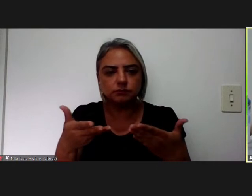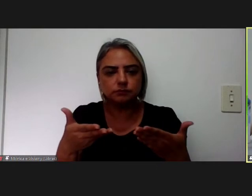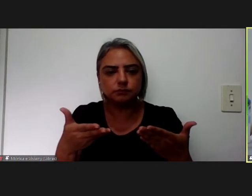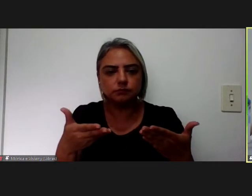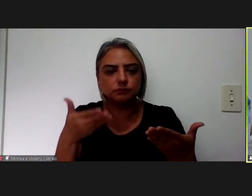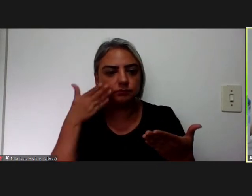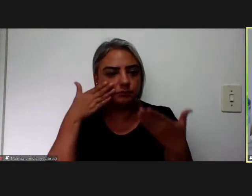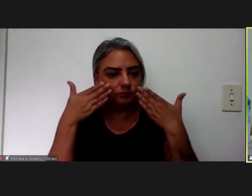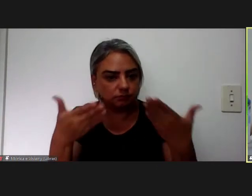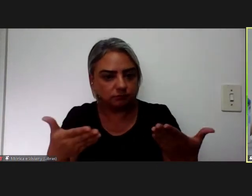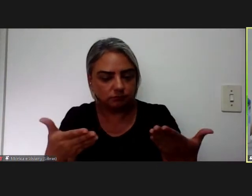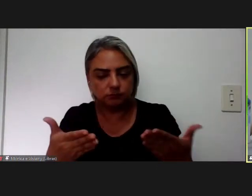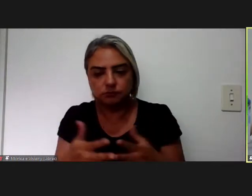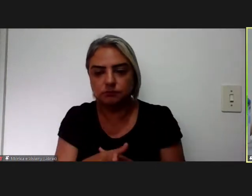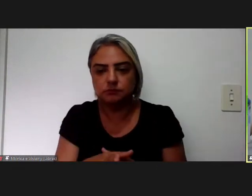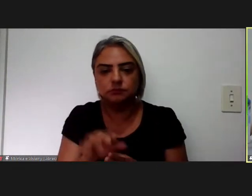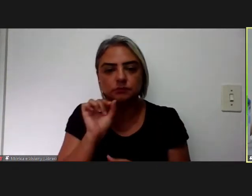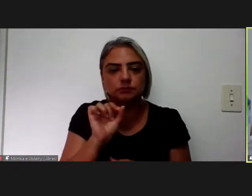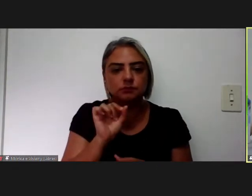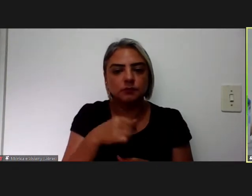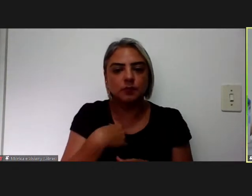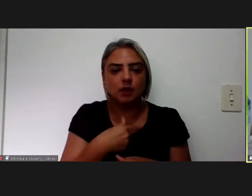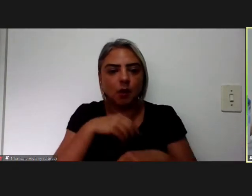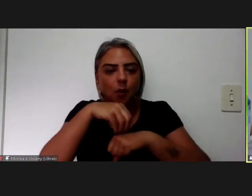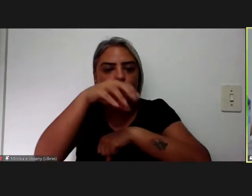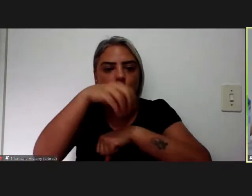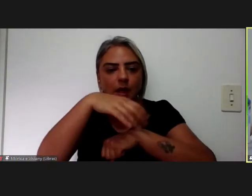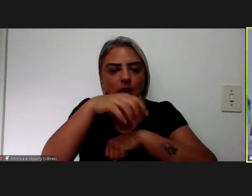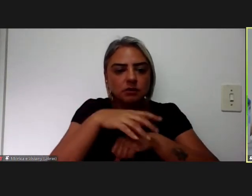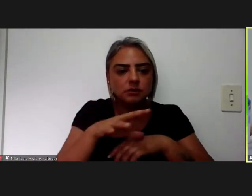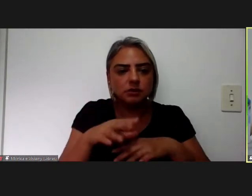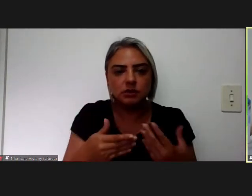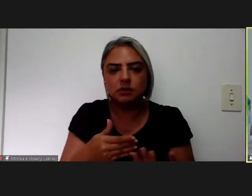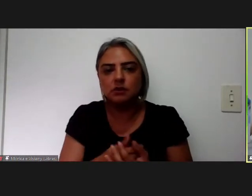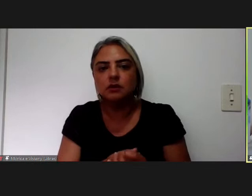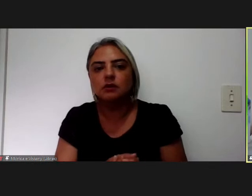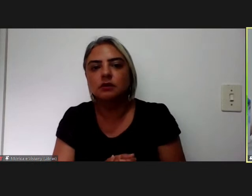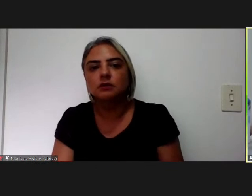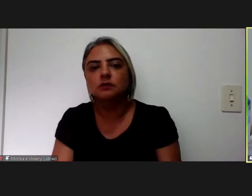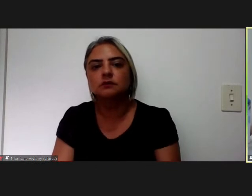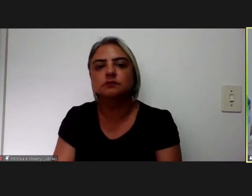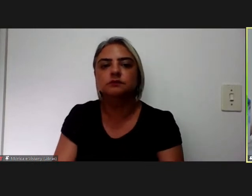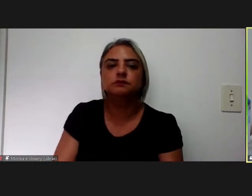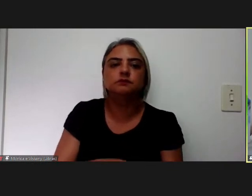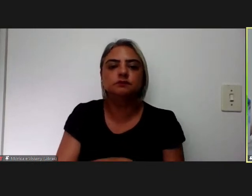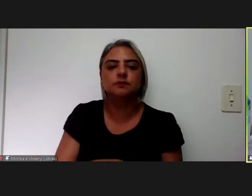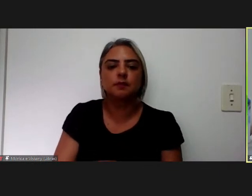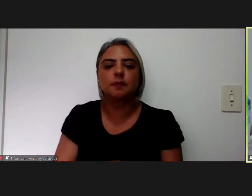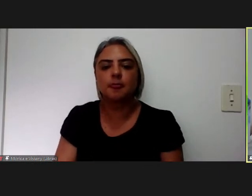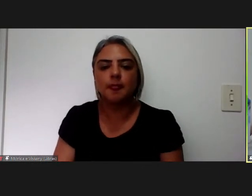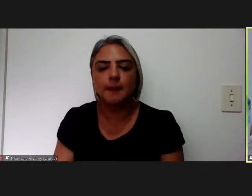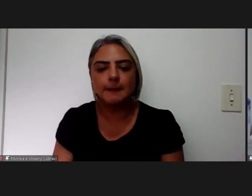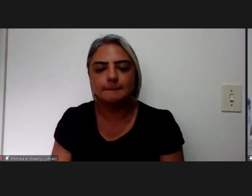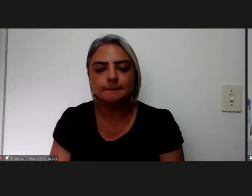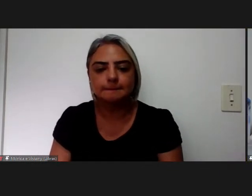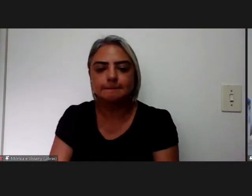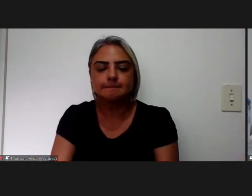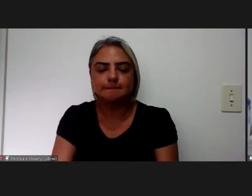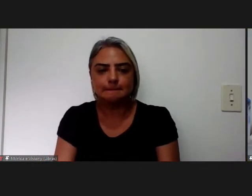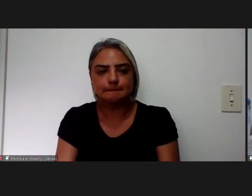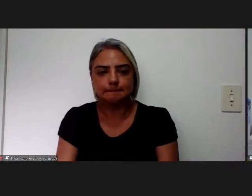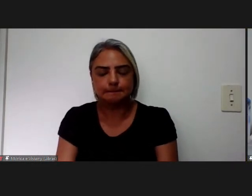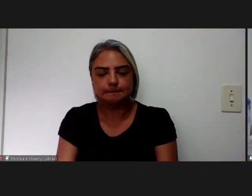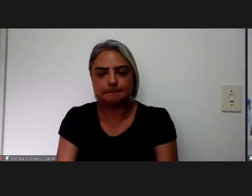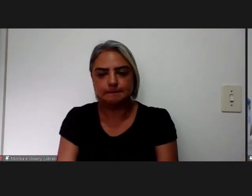here. I think it's not available for me to share. Lorena, can you see that? Vinicius,